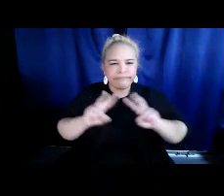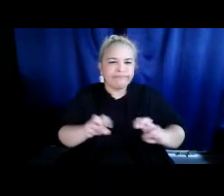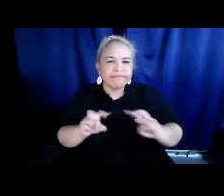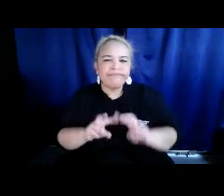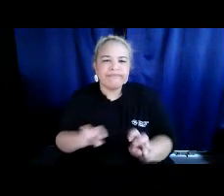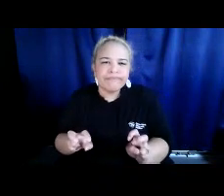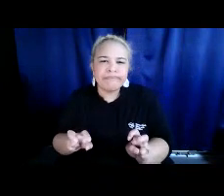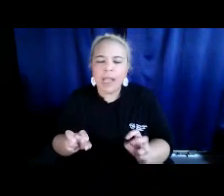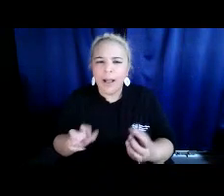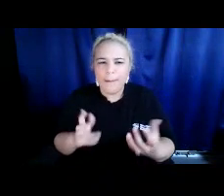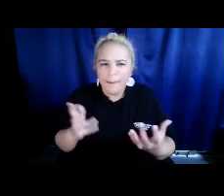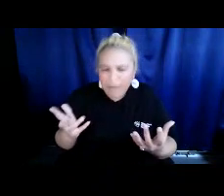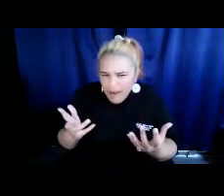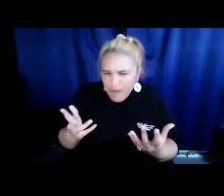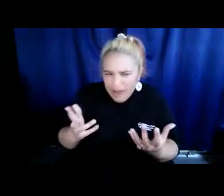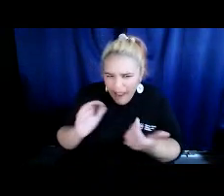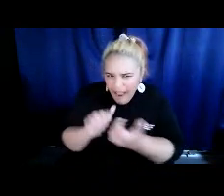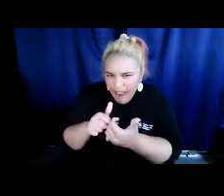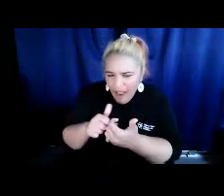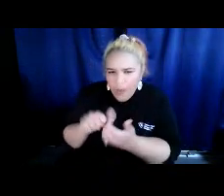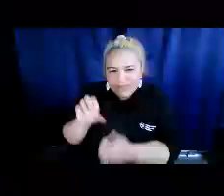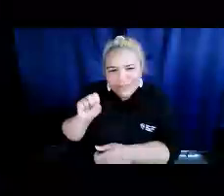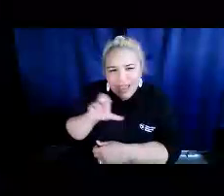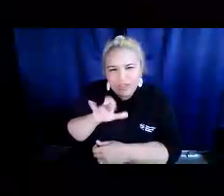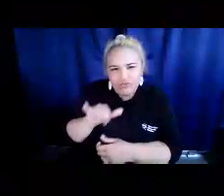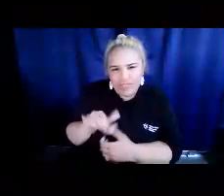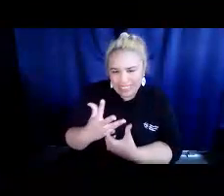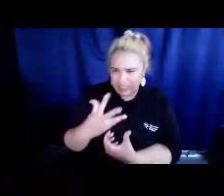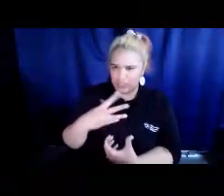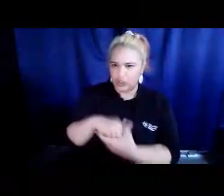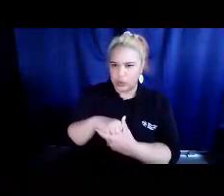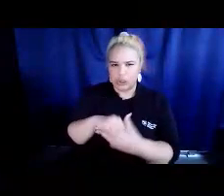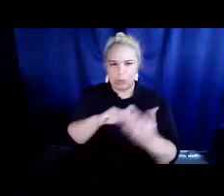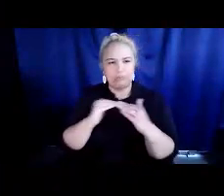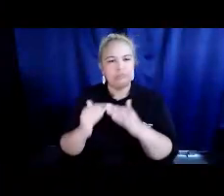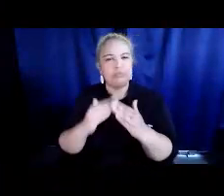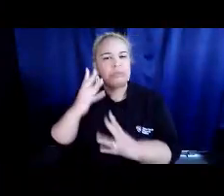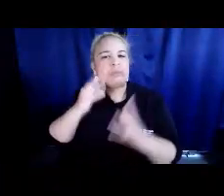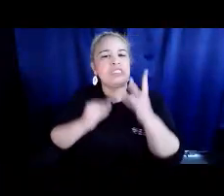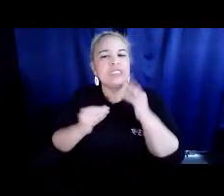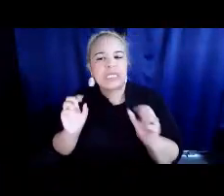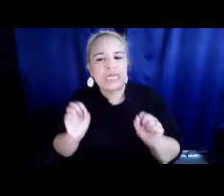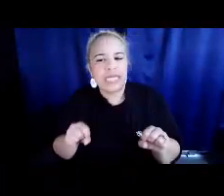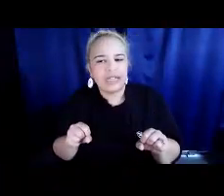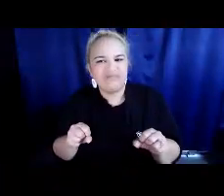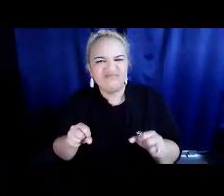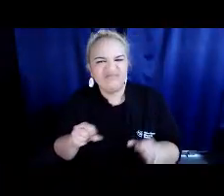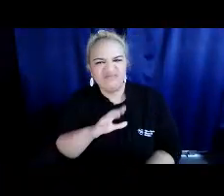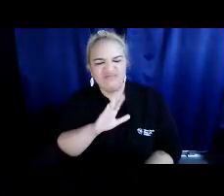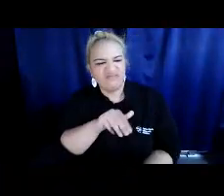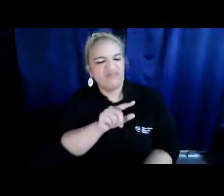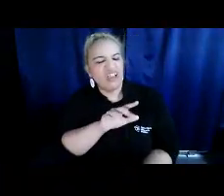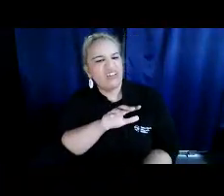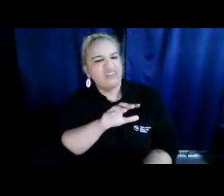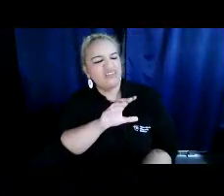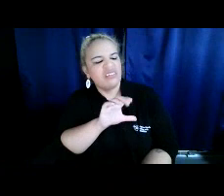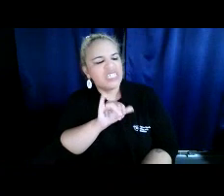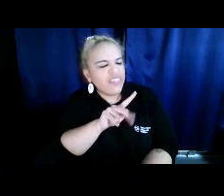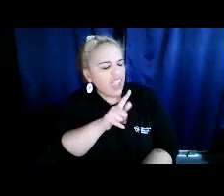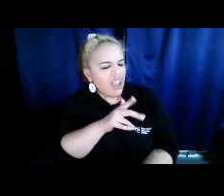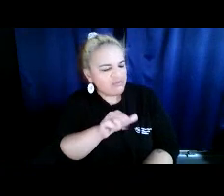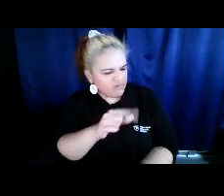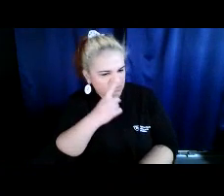senses and how they relate to sensory input? Why, thanks, Tanya. I will. Everyone processes sensory